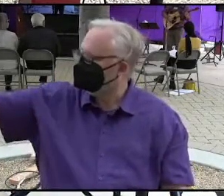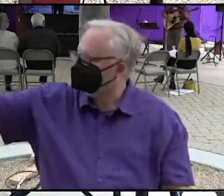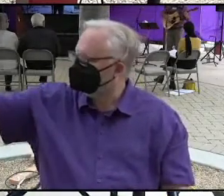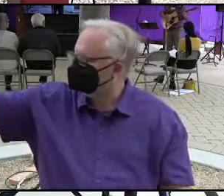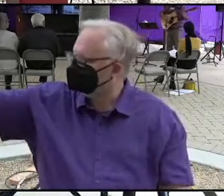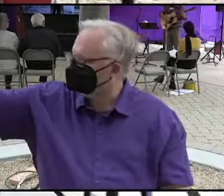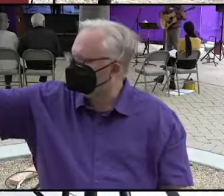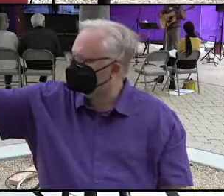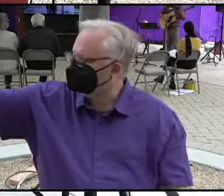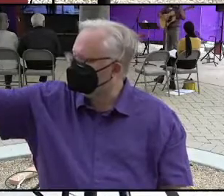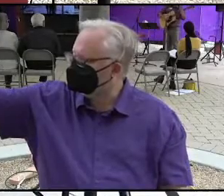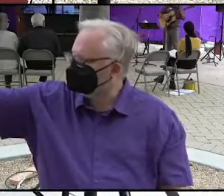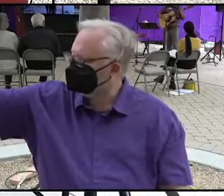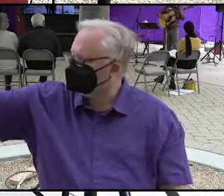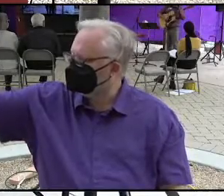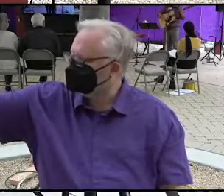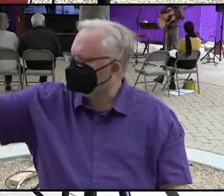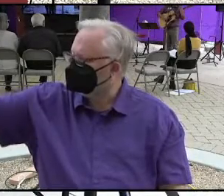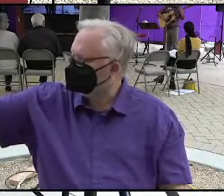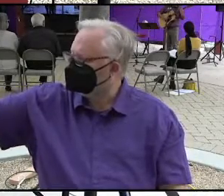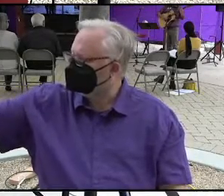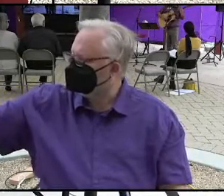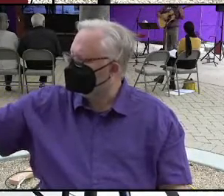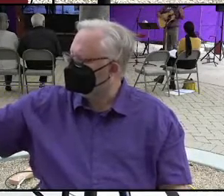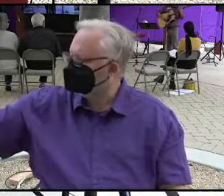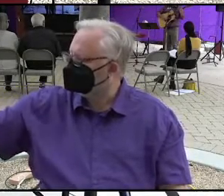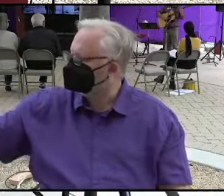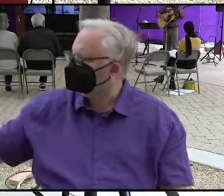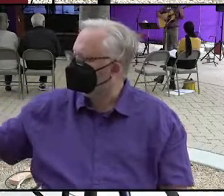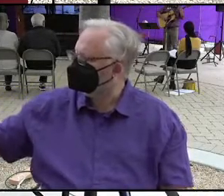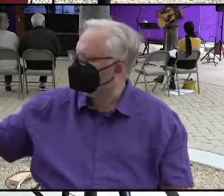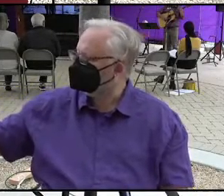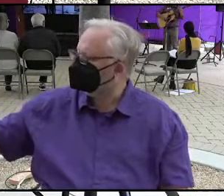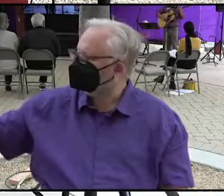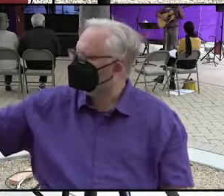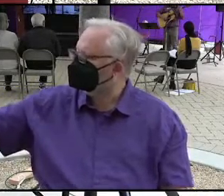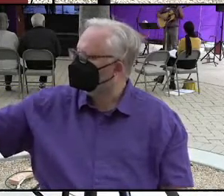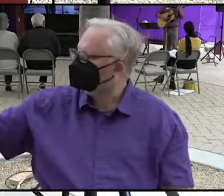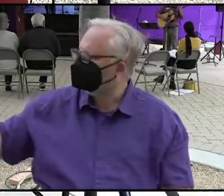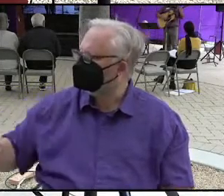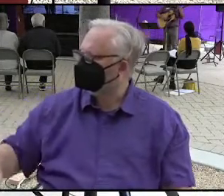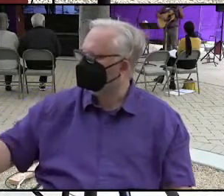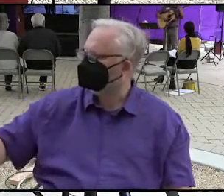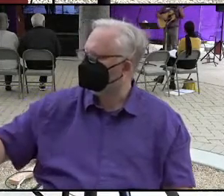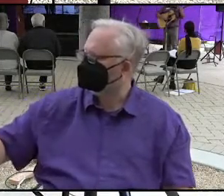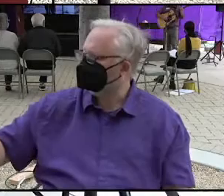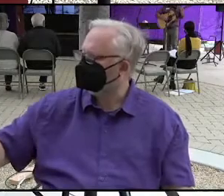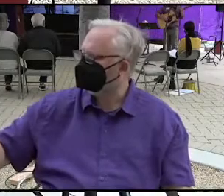Mm-hmm.